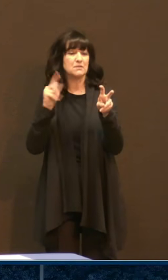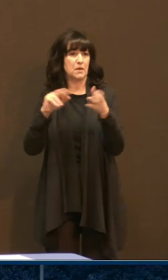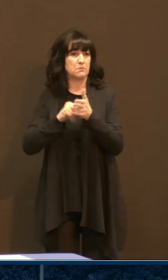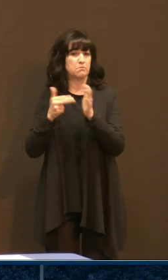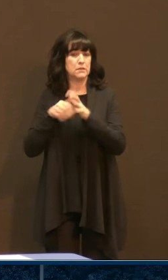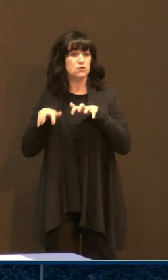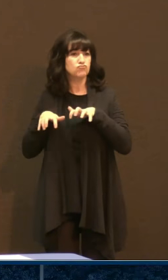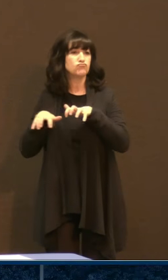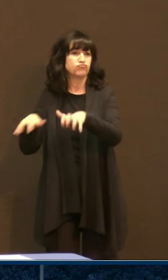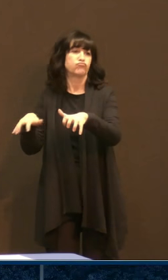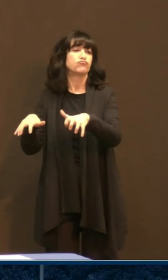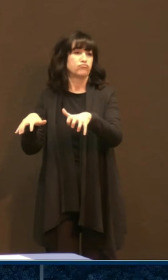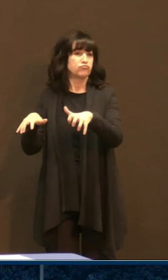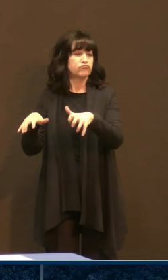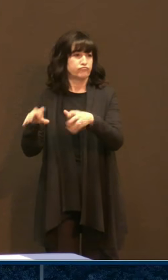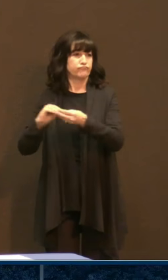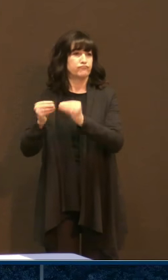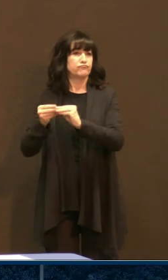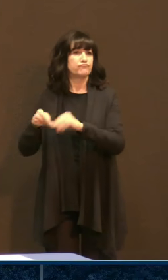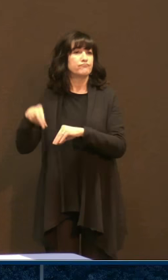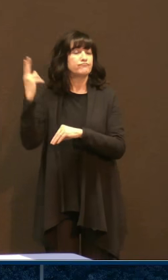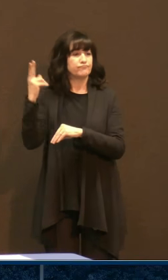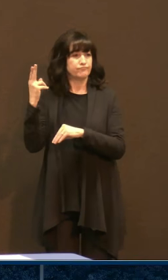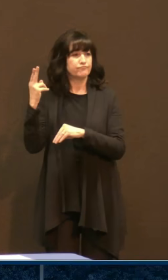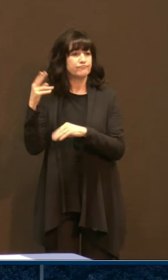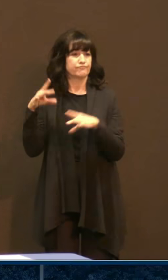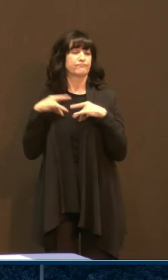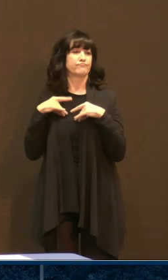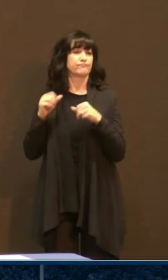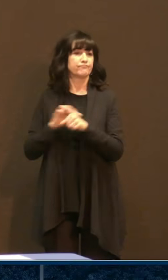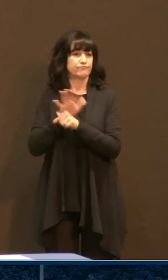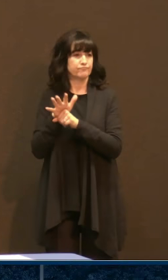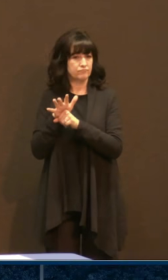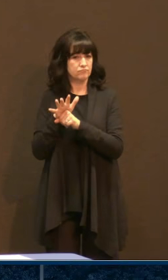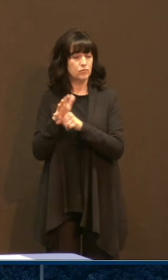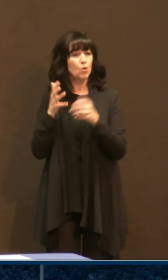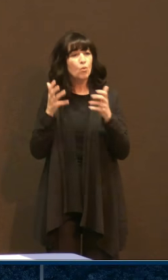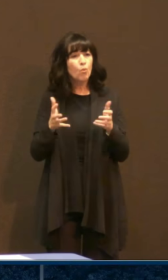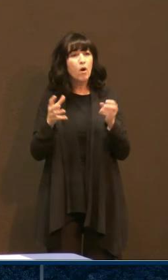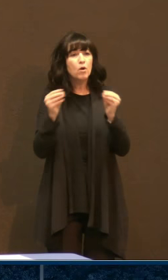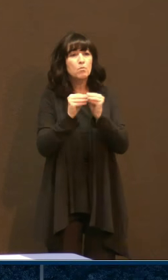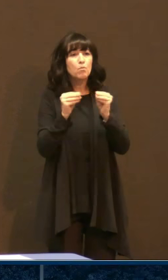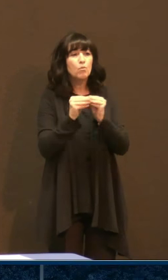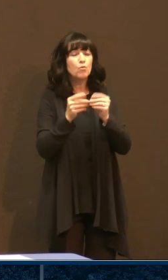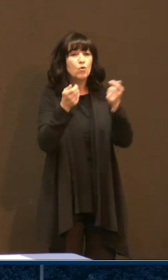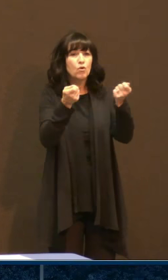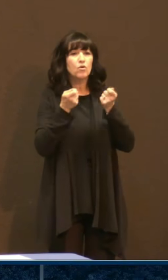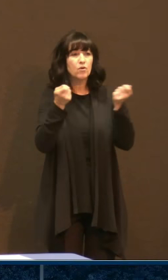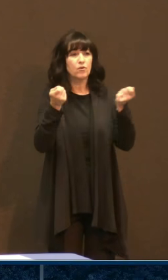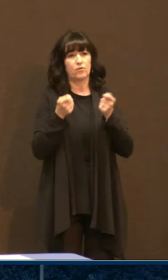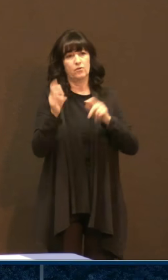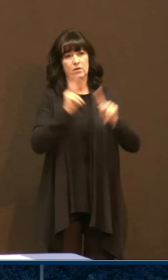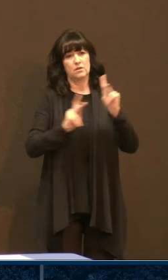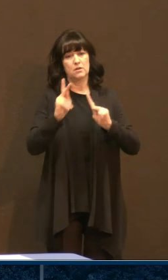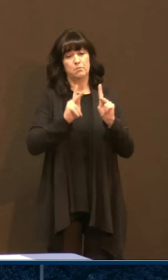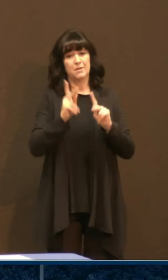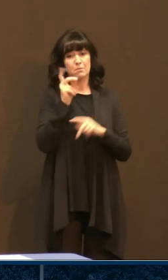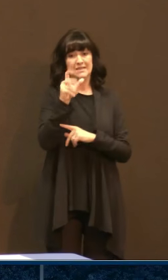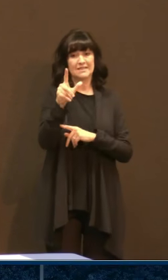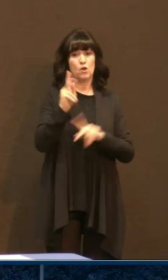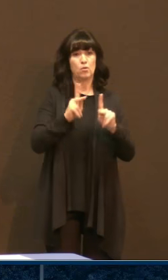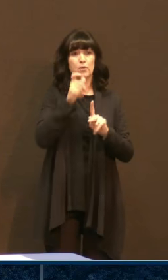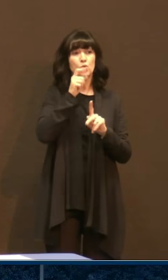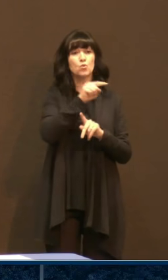community sites to make sure that Delawareans who are at risk are getting tested, and that we're getting information and care kits